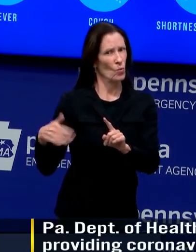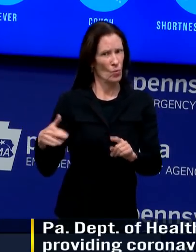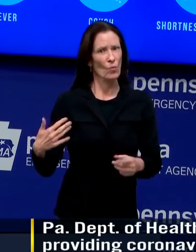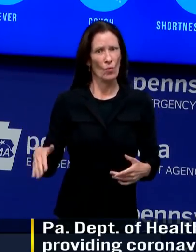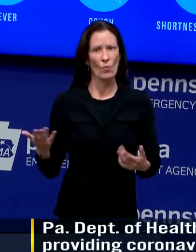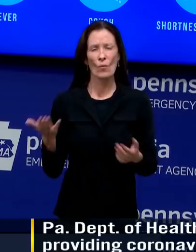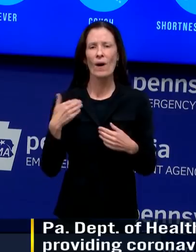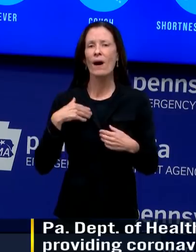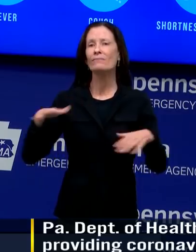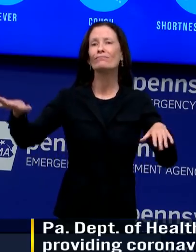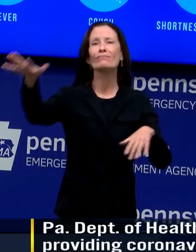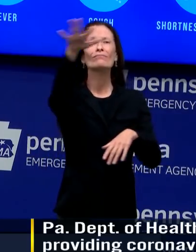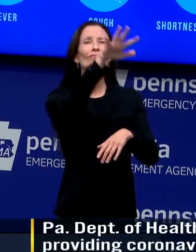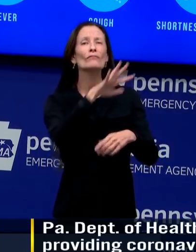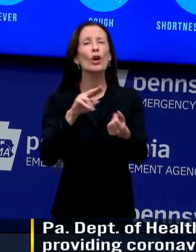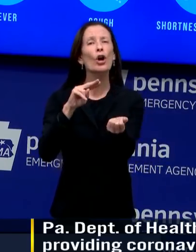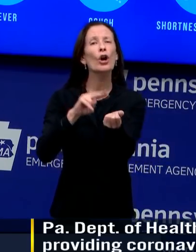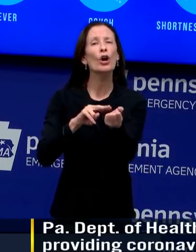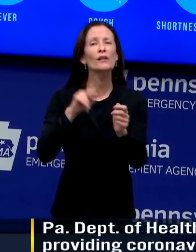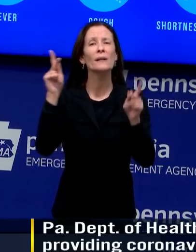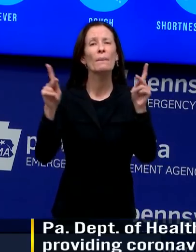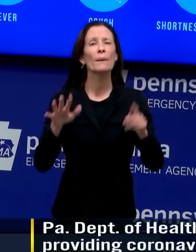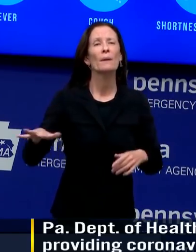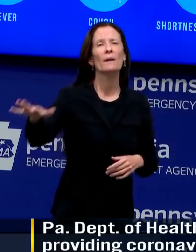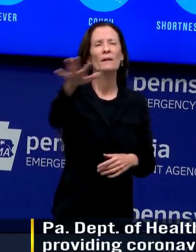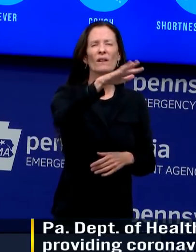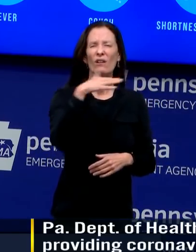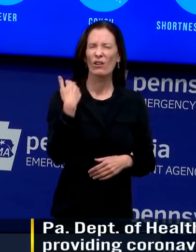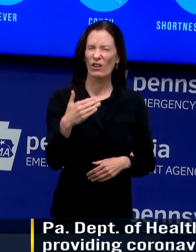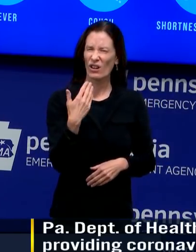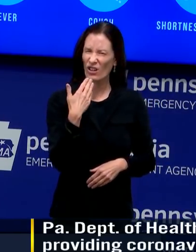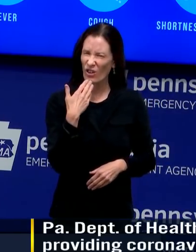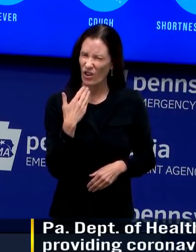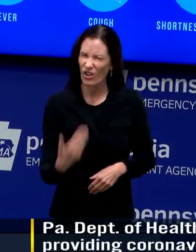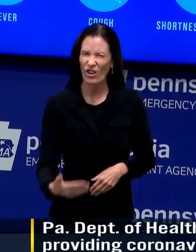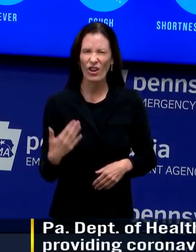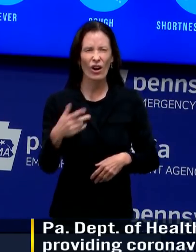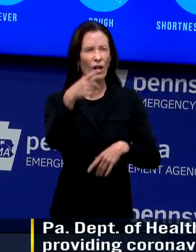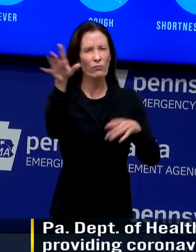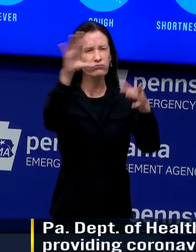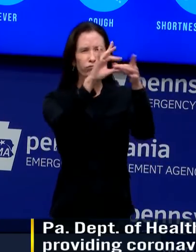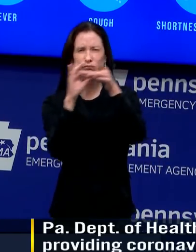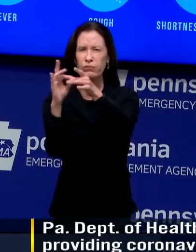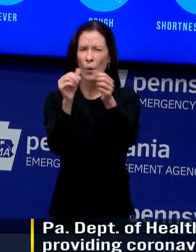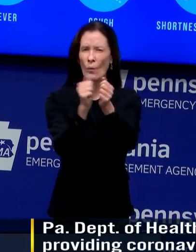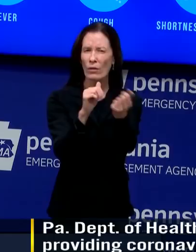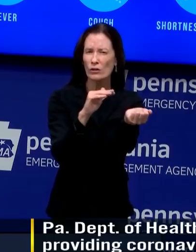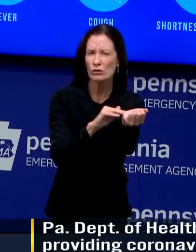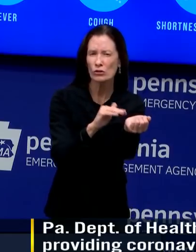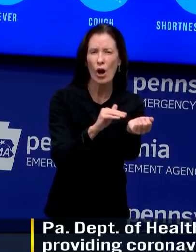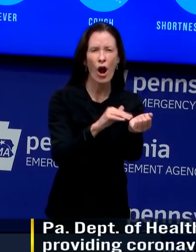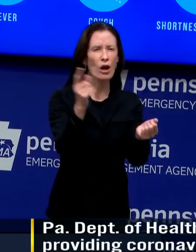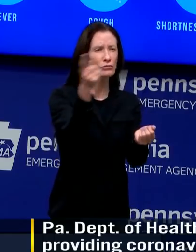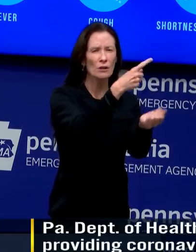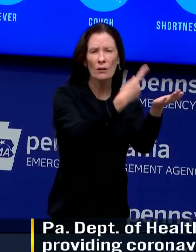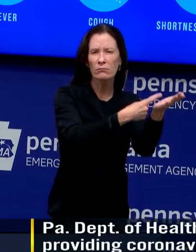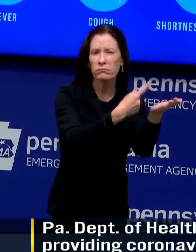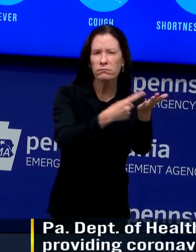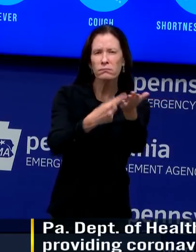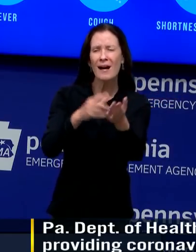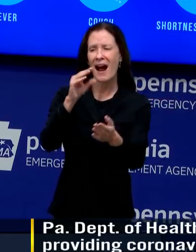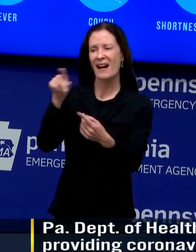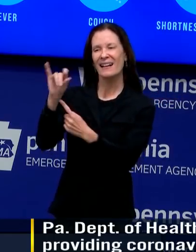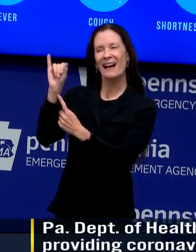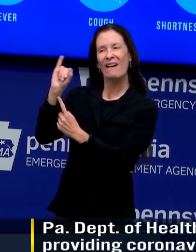our public health physicians, and our infection control teams. And we are looking at the best ways to utilize